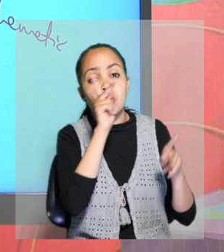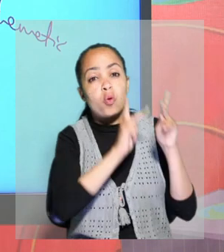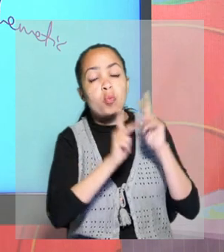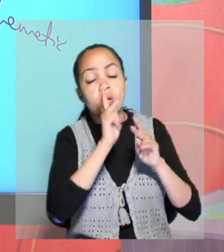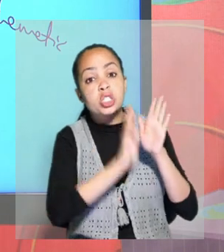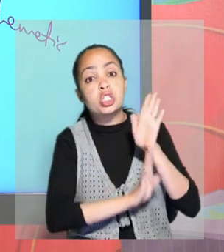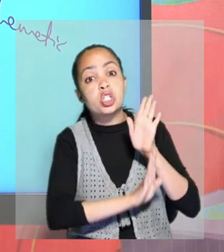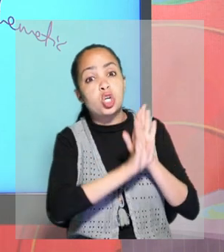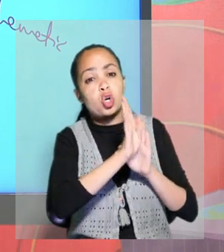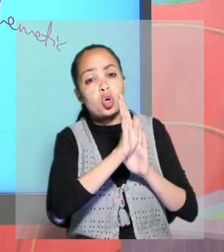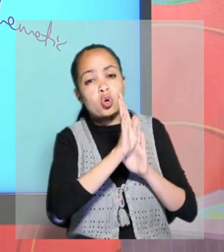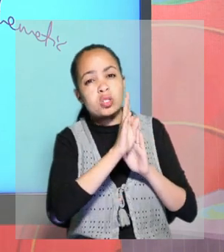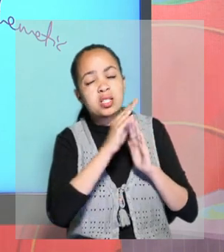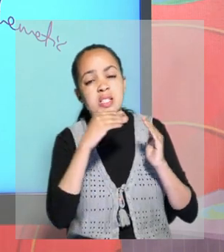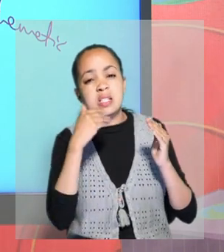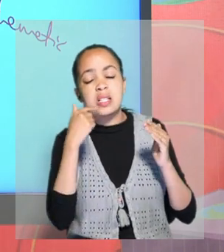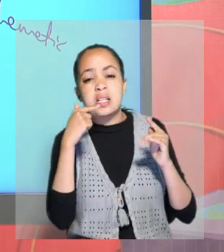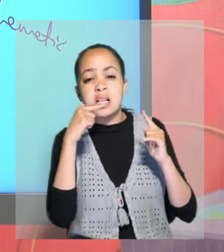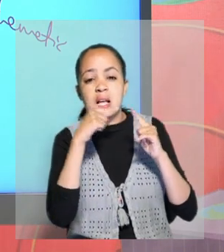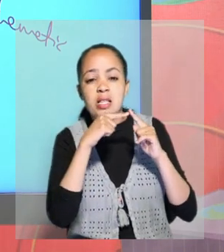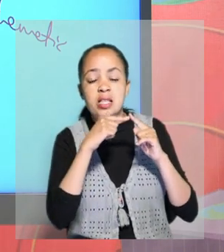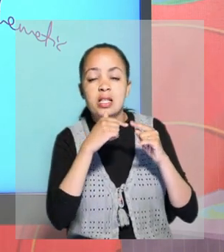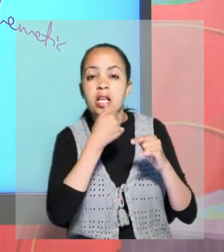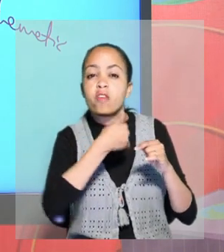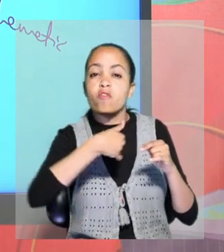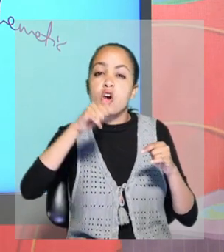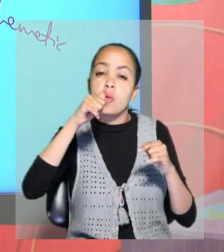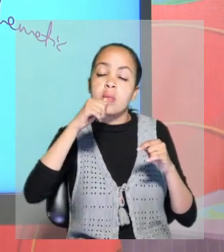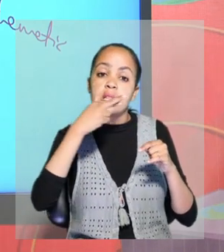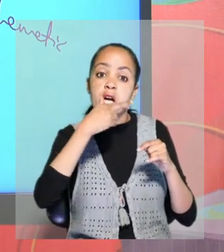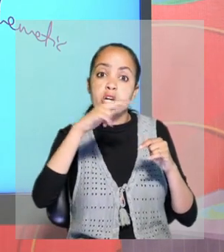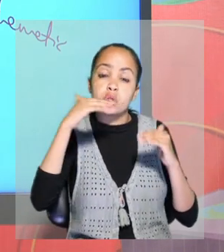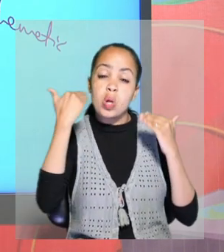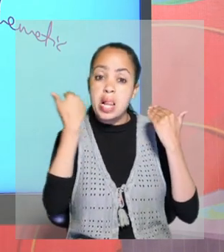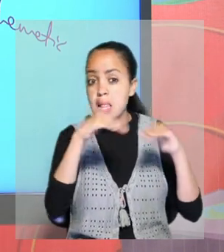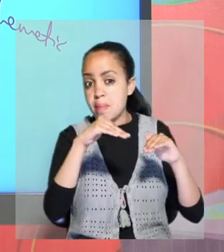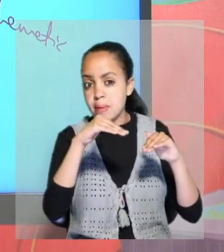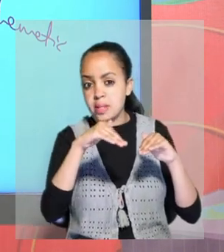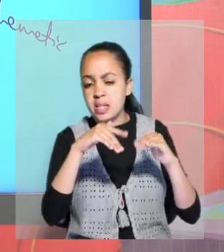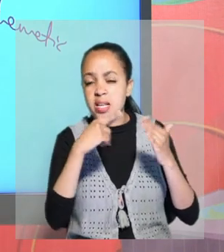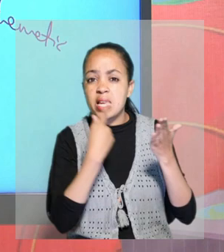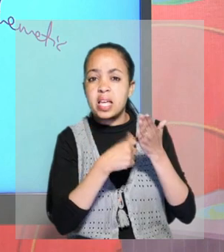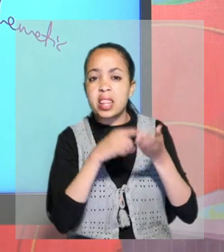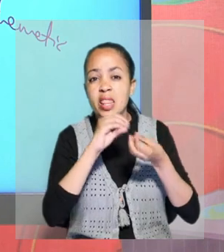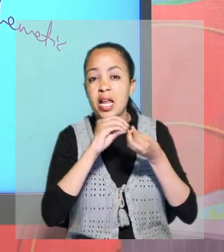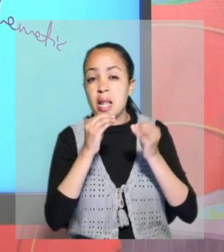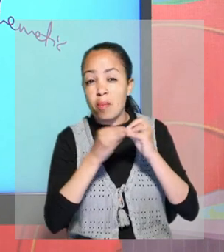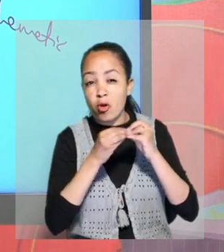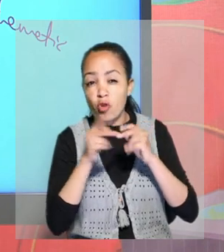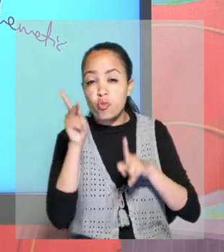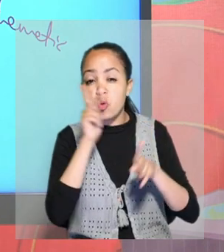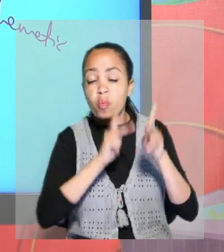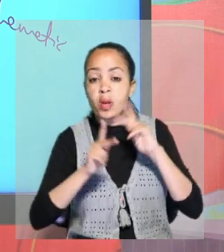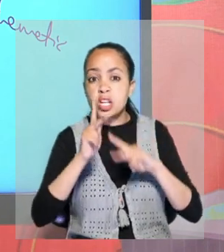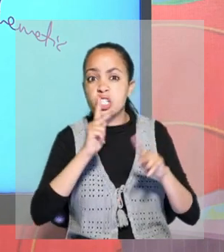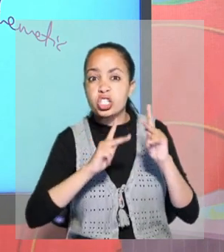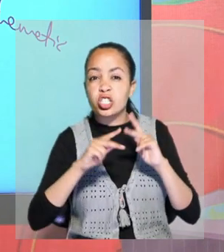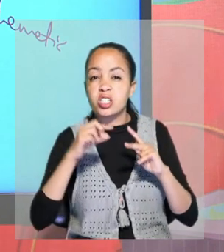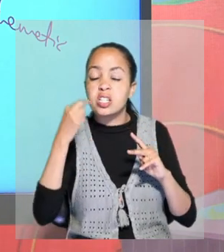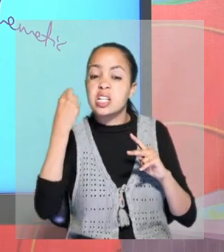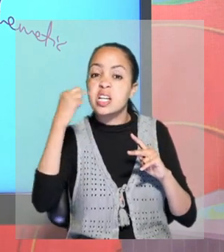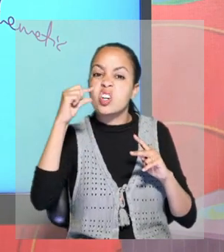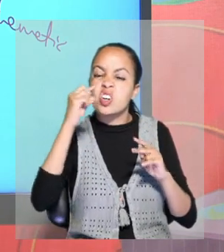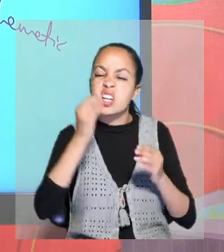Population can grow until limited by environmental resources. Here, the number of population by green line is